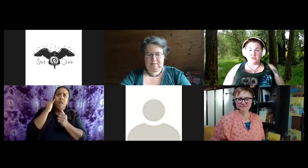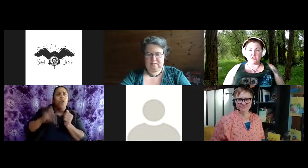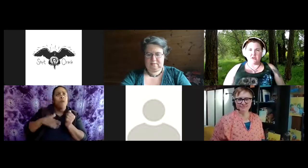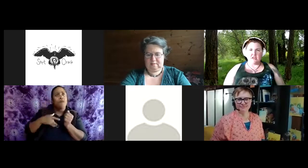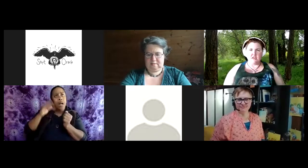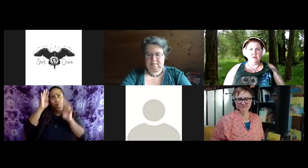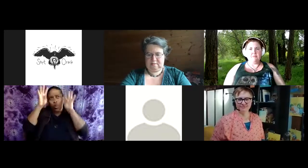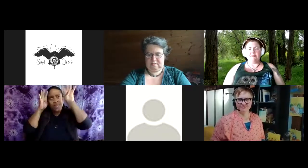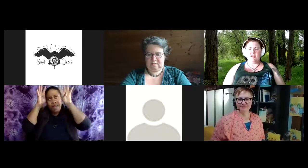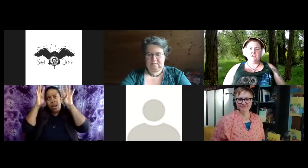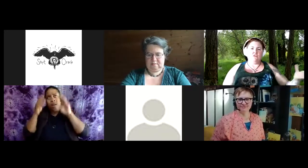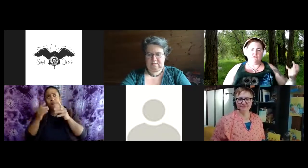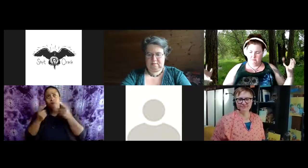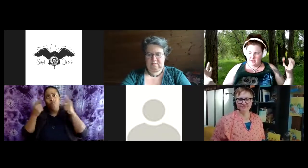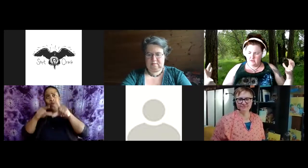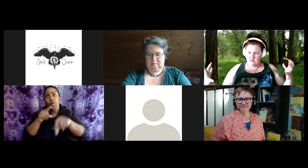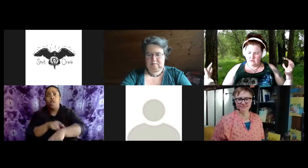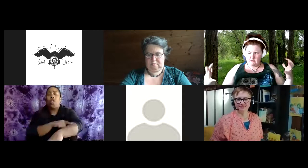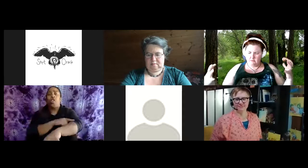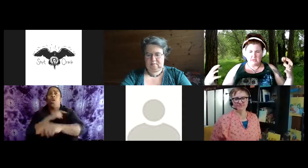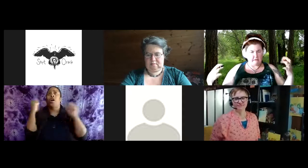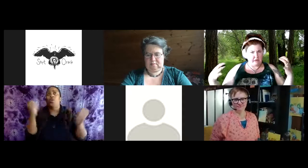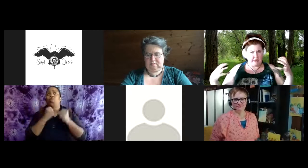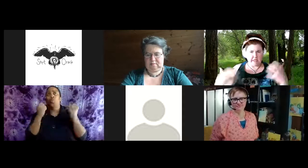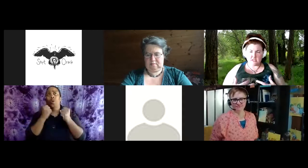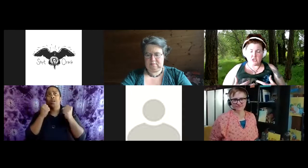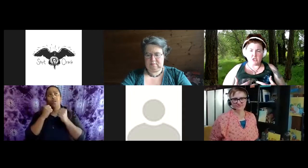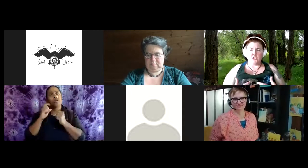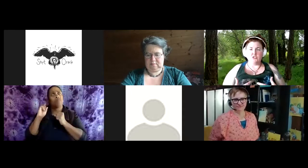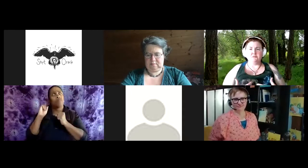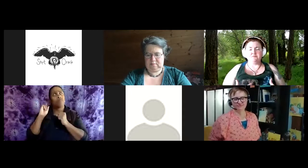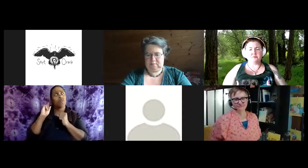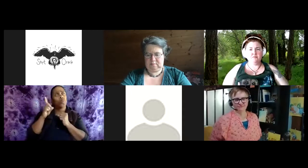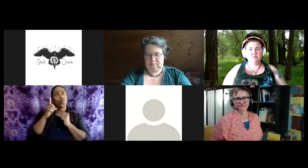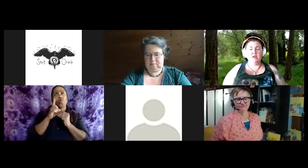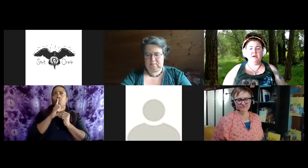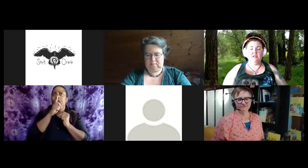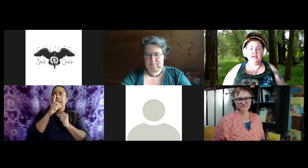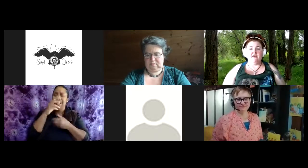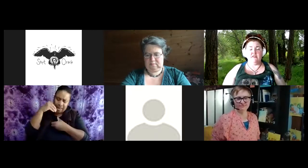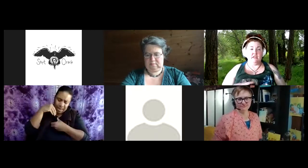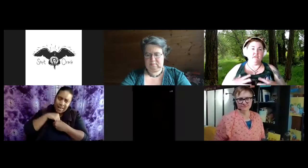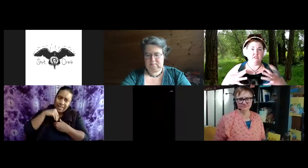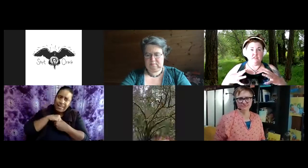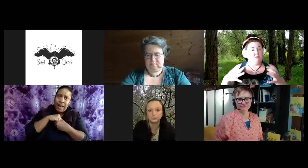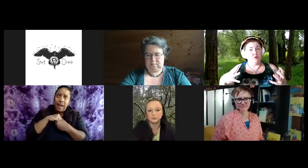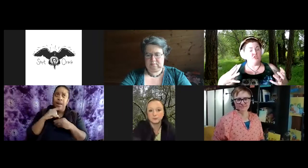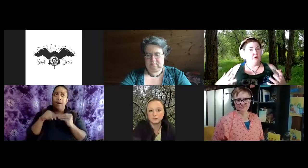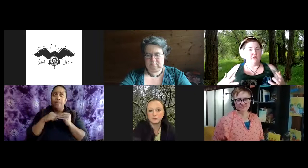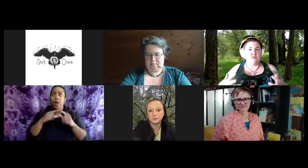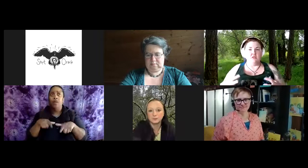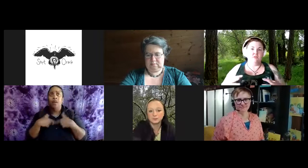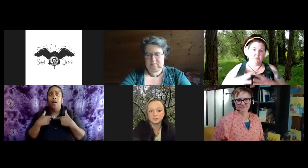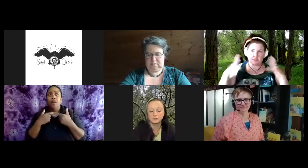long winter when you have been being very internal about life, and even